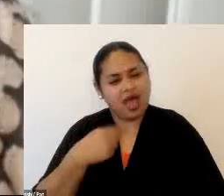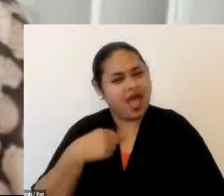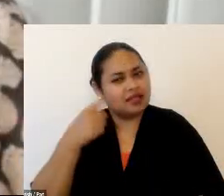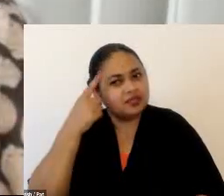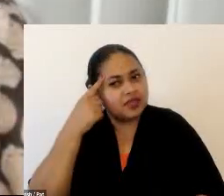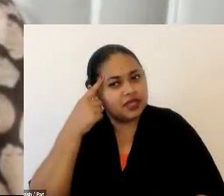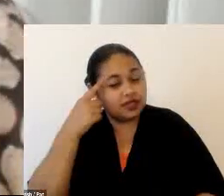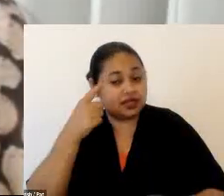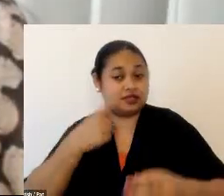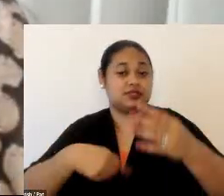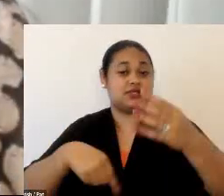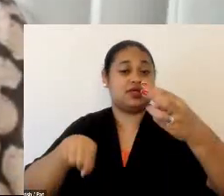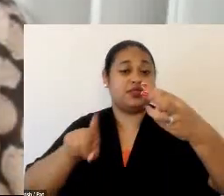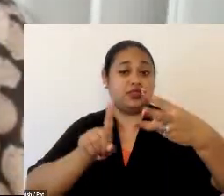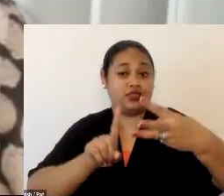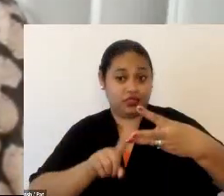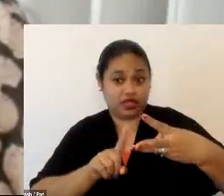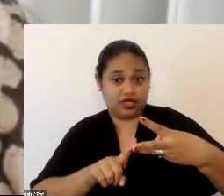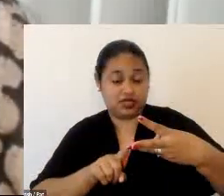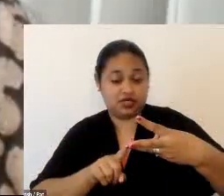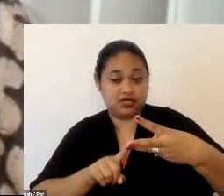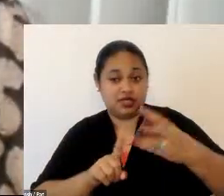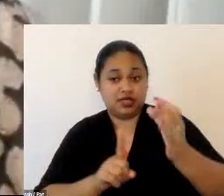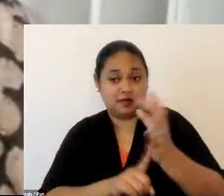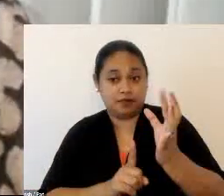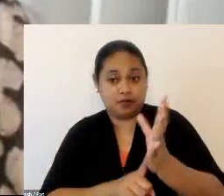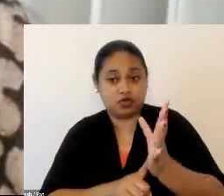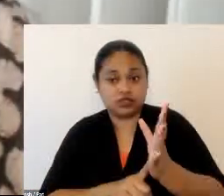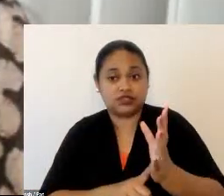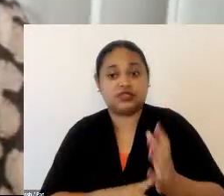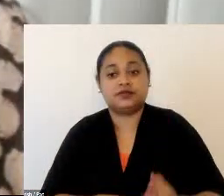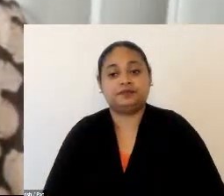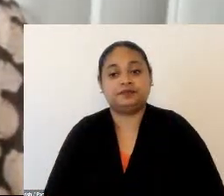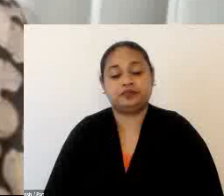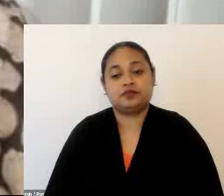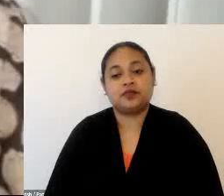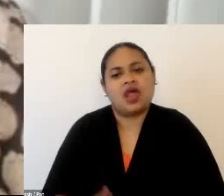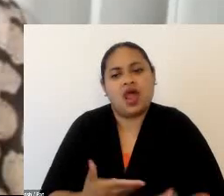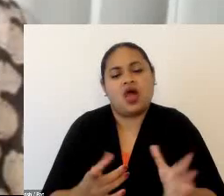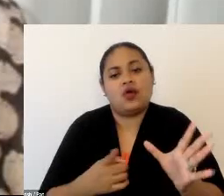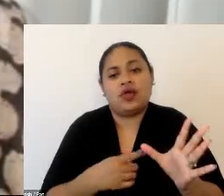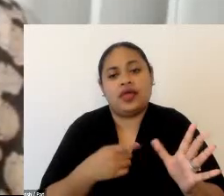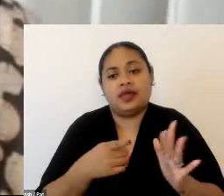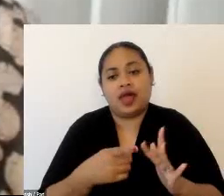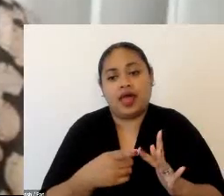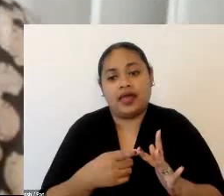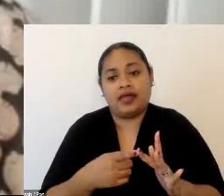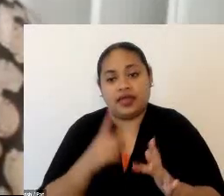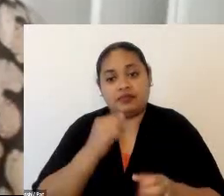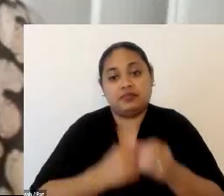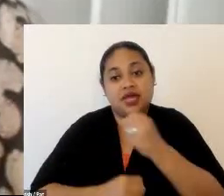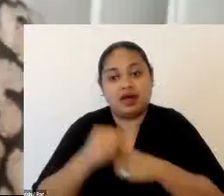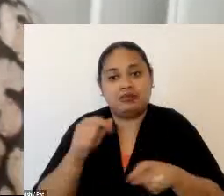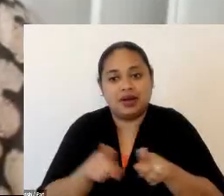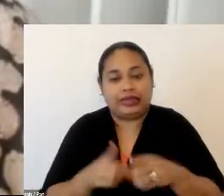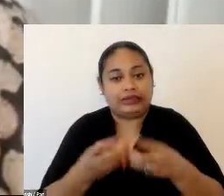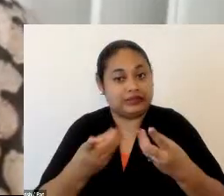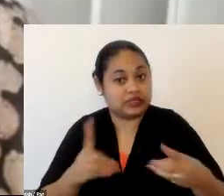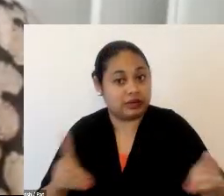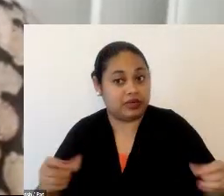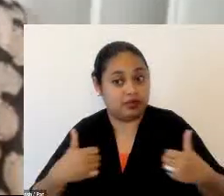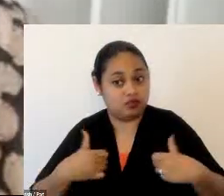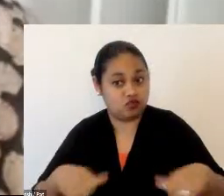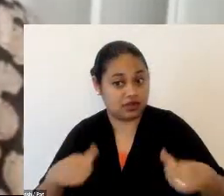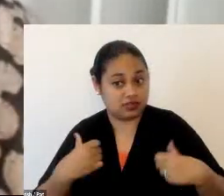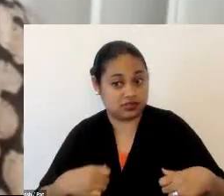another key issue that came up is how AI can also perpetuate, as I said, discriminatory practices, but across